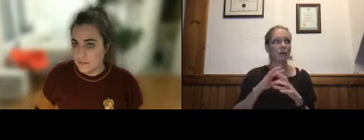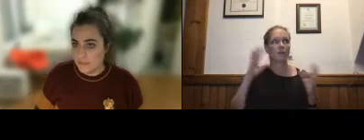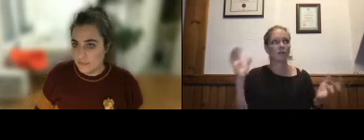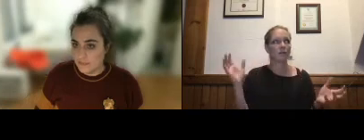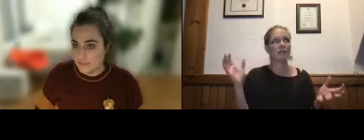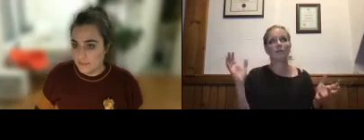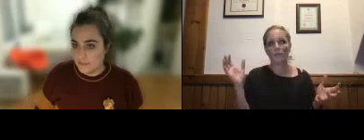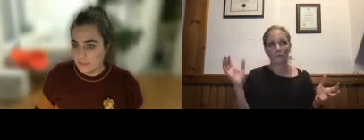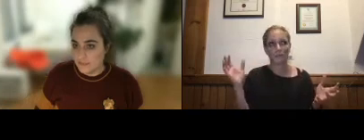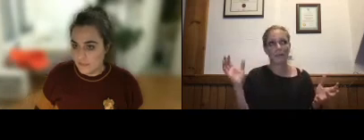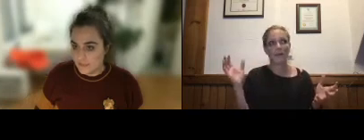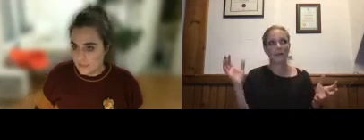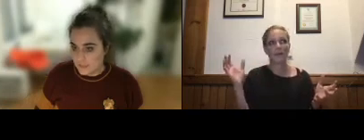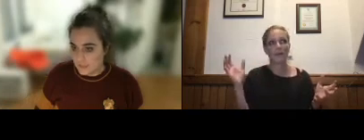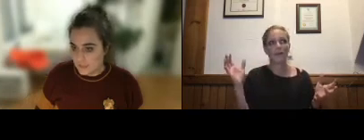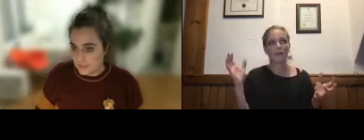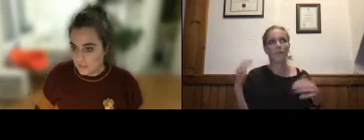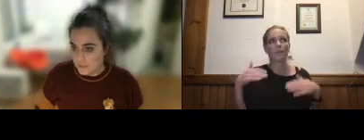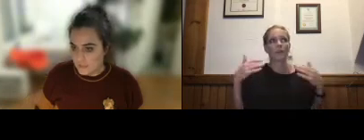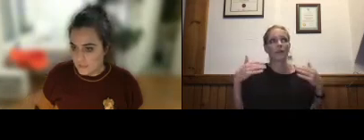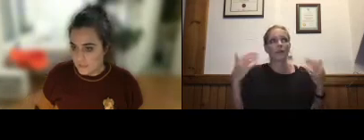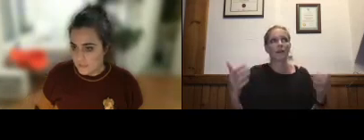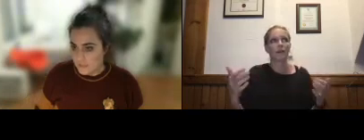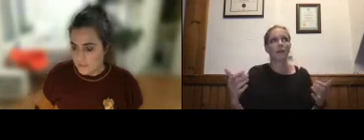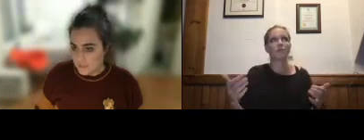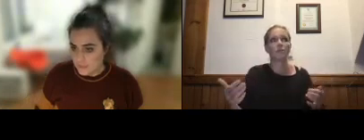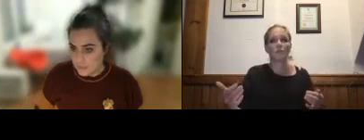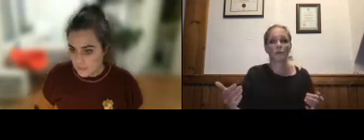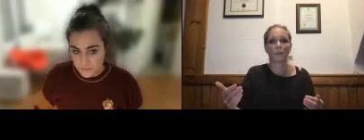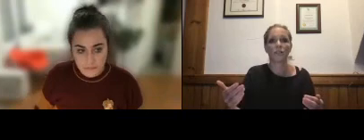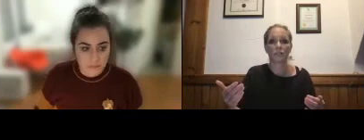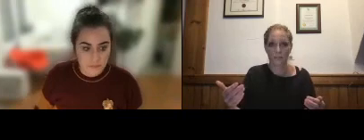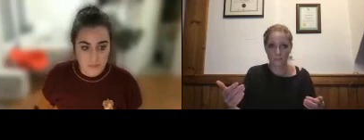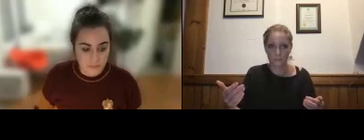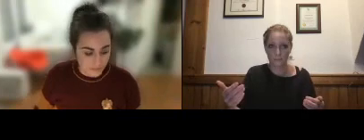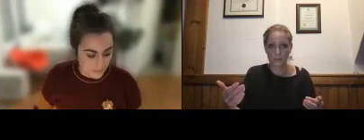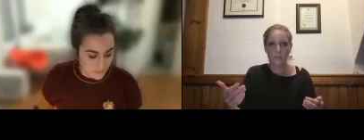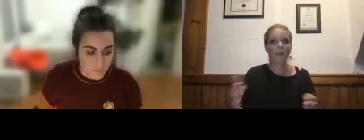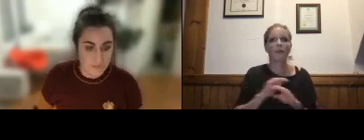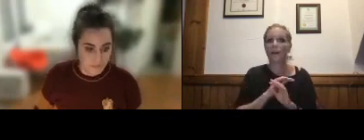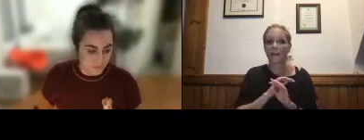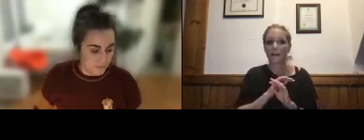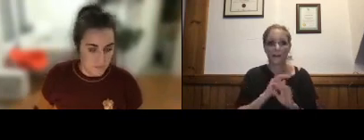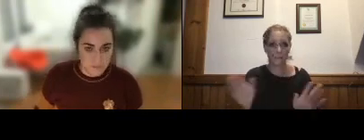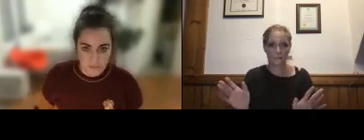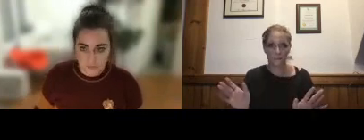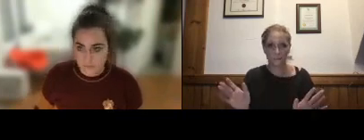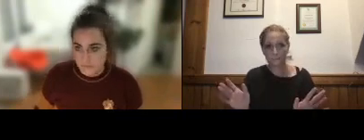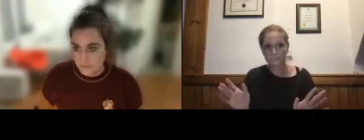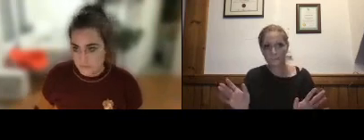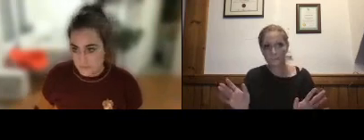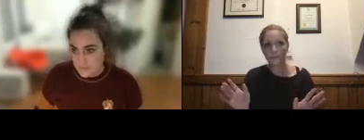the difference that can be accounted for by genes, but not